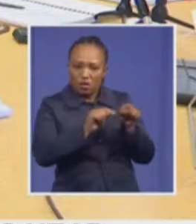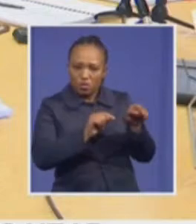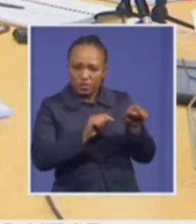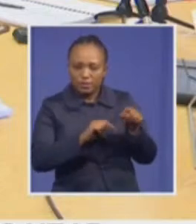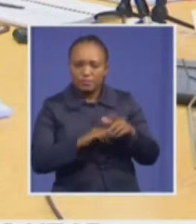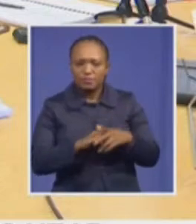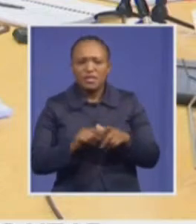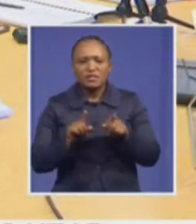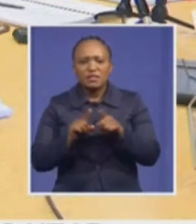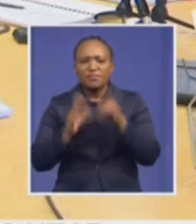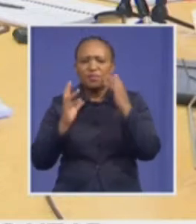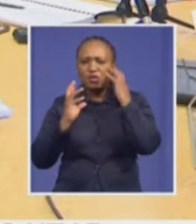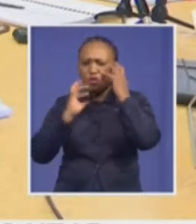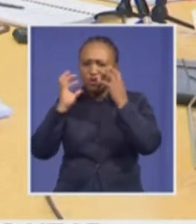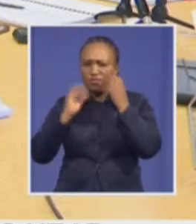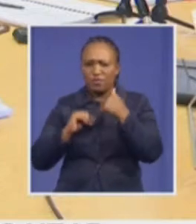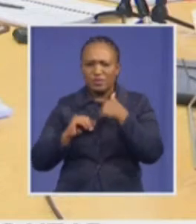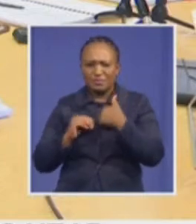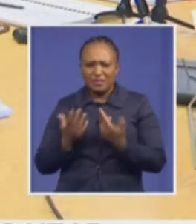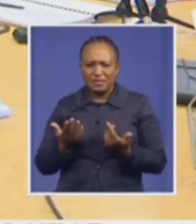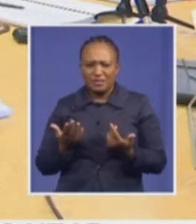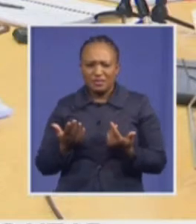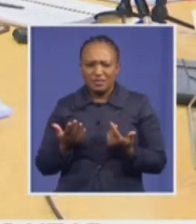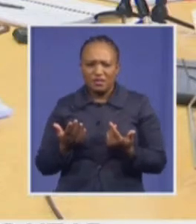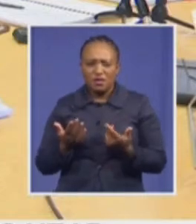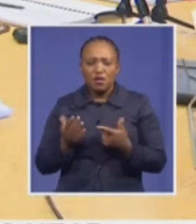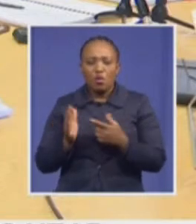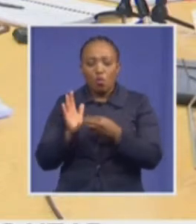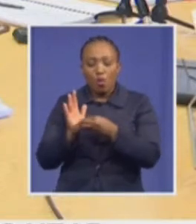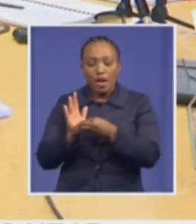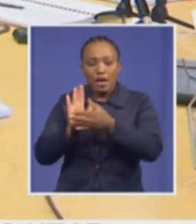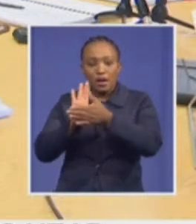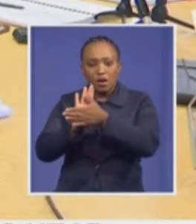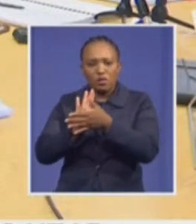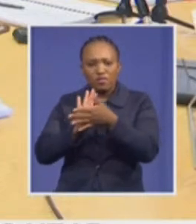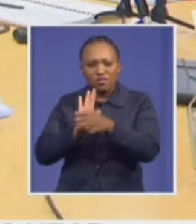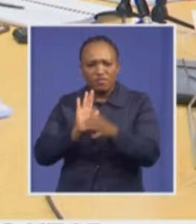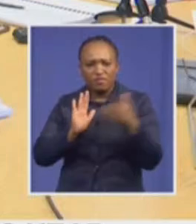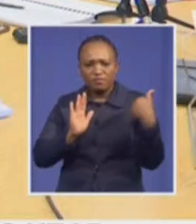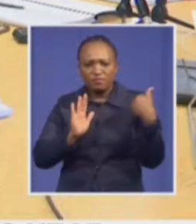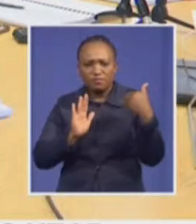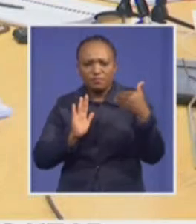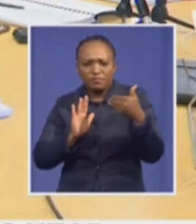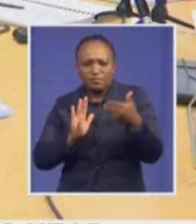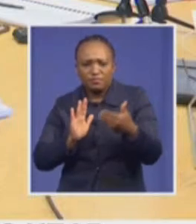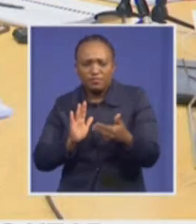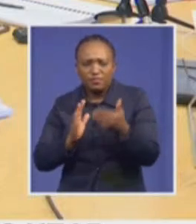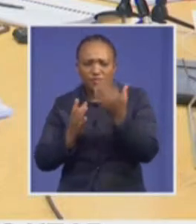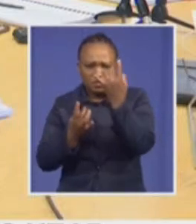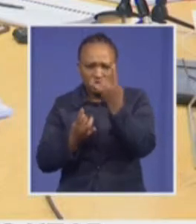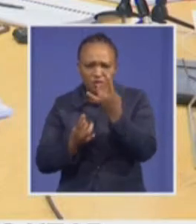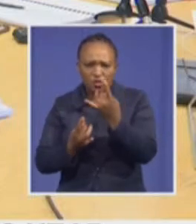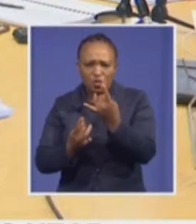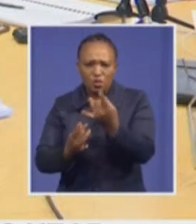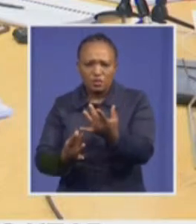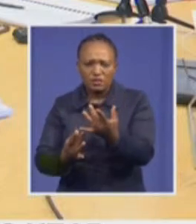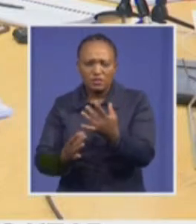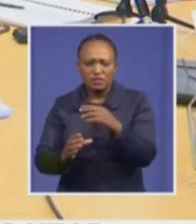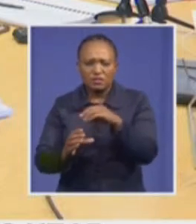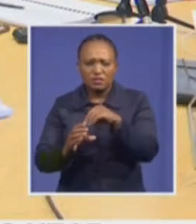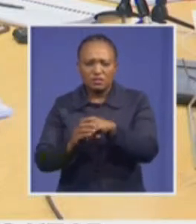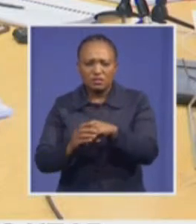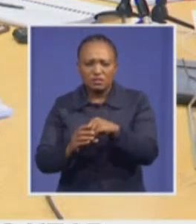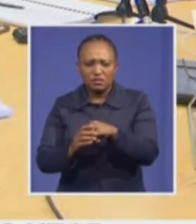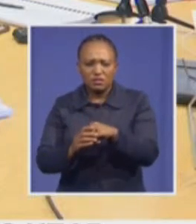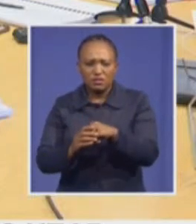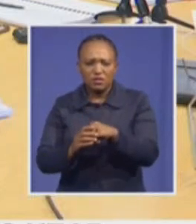see from the record we've been corresponding with Norton's and not Worksman's. Yes. And Worksman's, generally speaking, if you